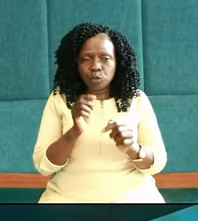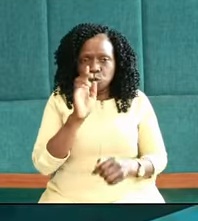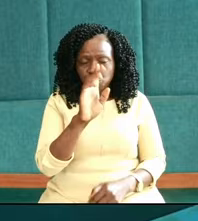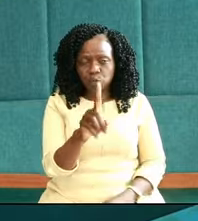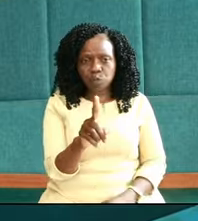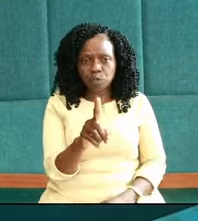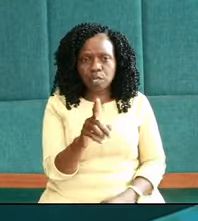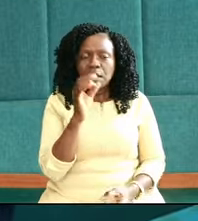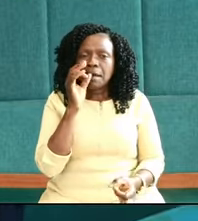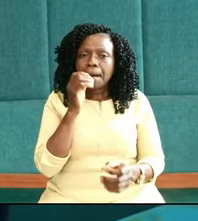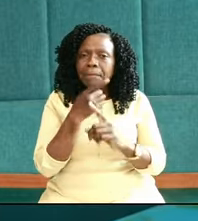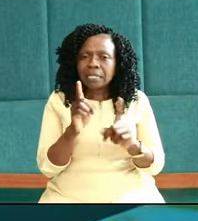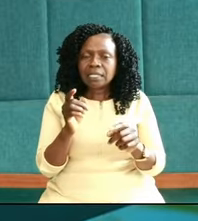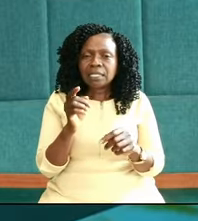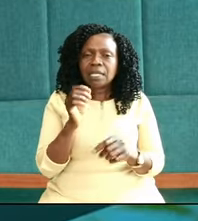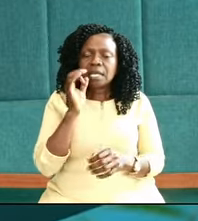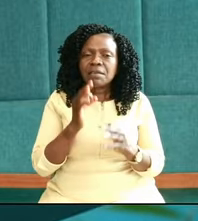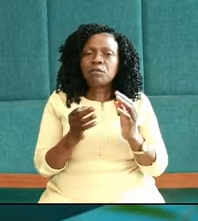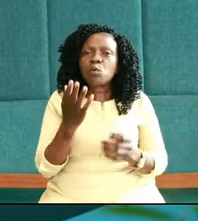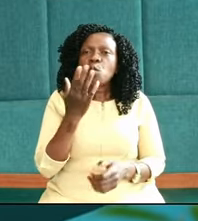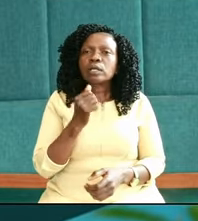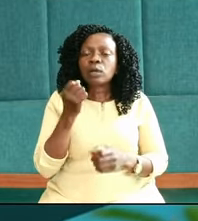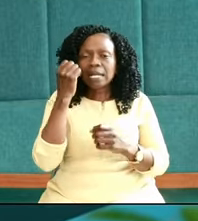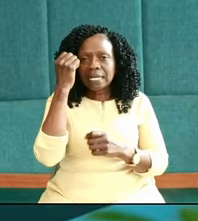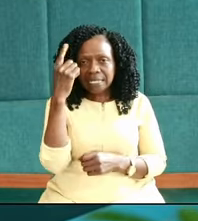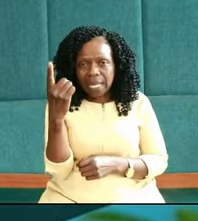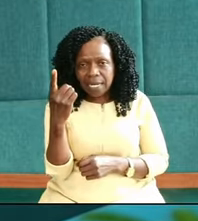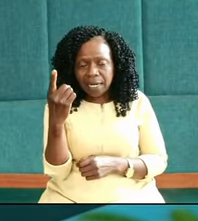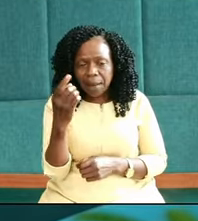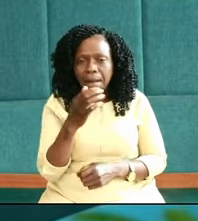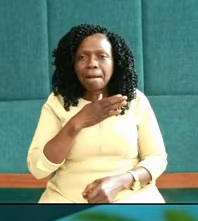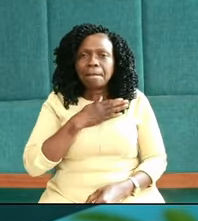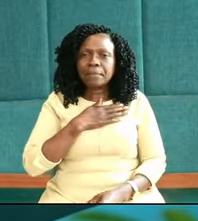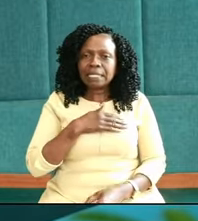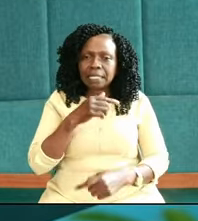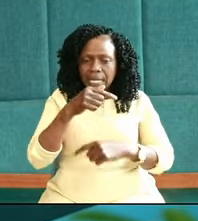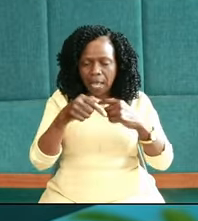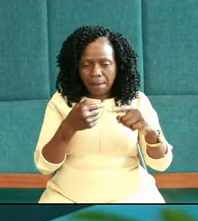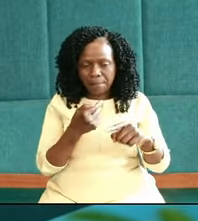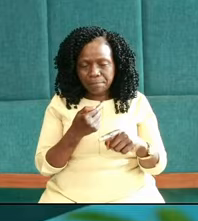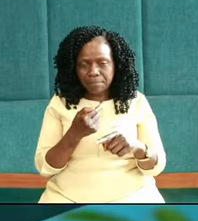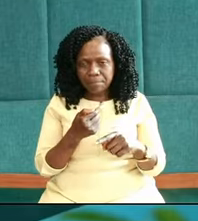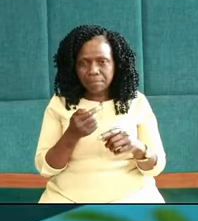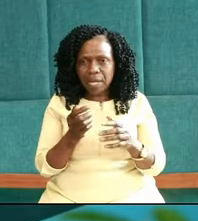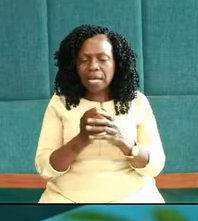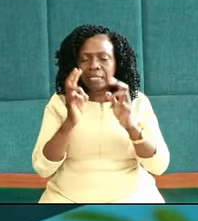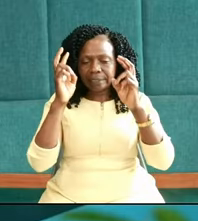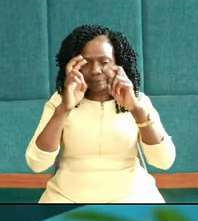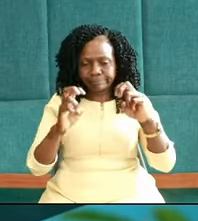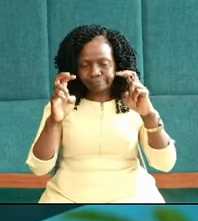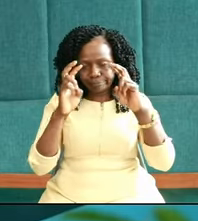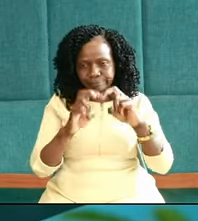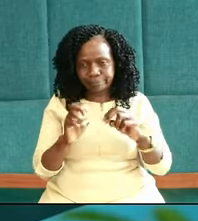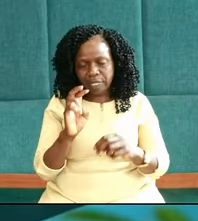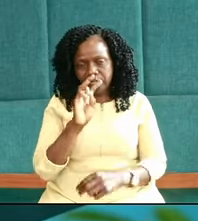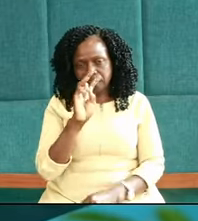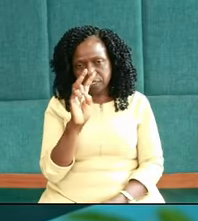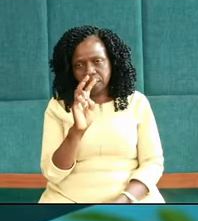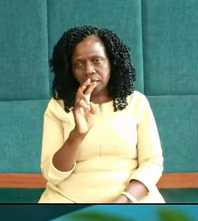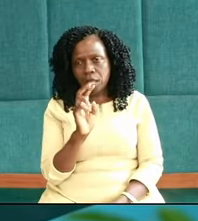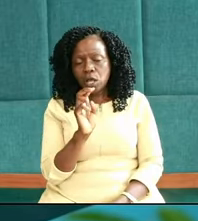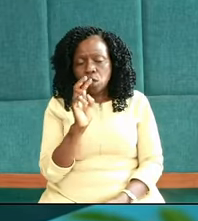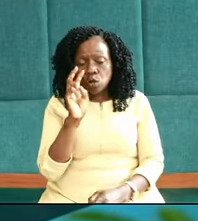understand, please come and be closer to Jesus.